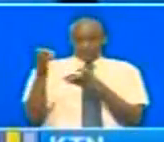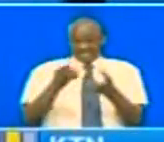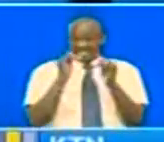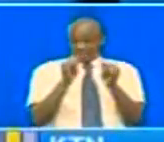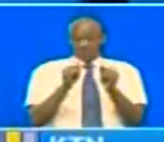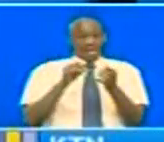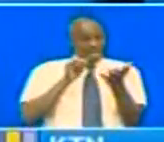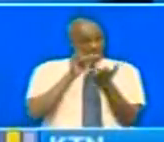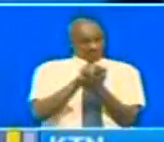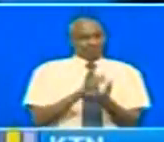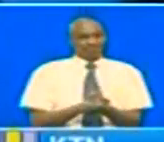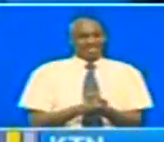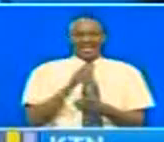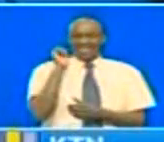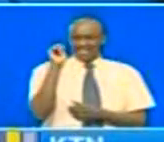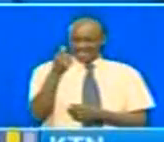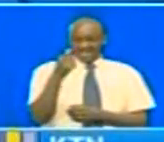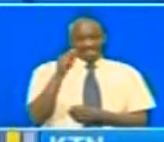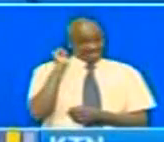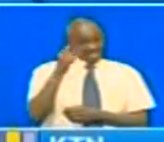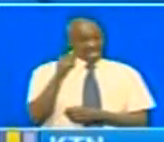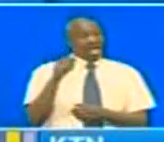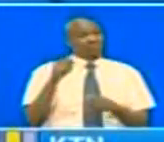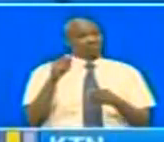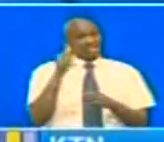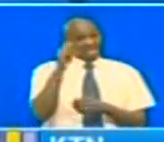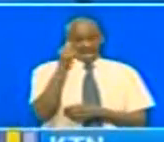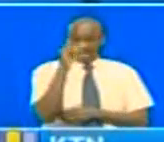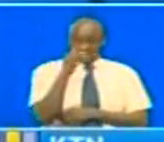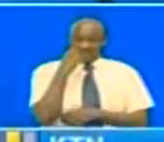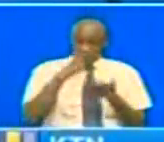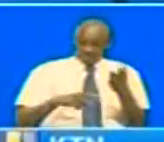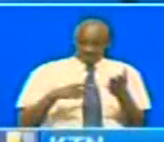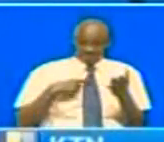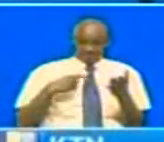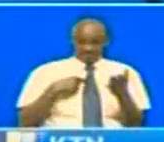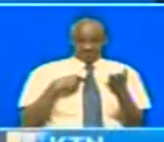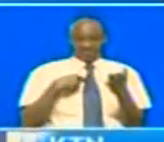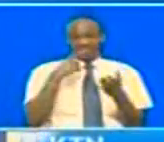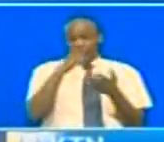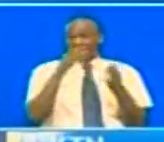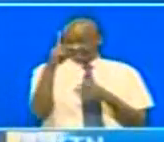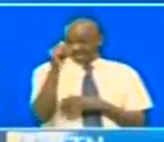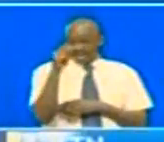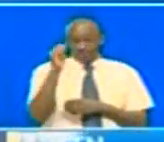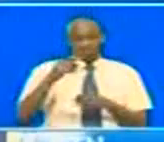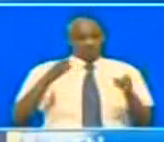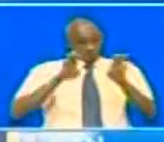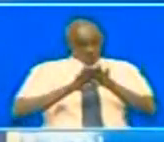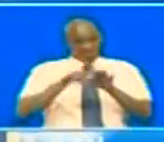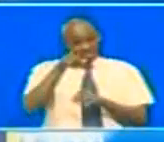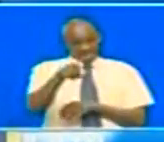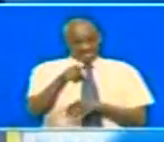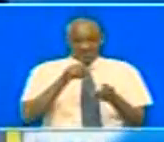at the airport. The Kenya Airports Authority has announced that starting April, it will be partially closing down the runway to